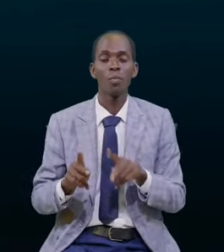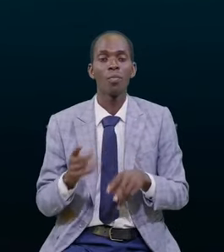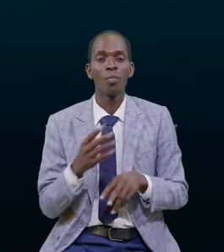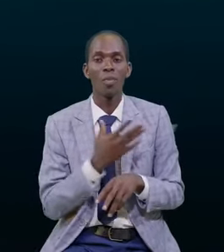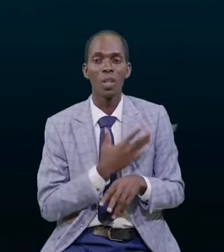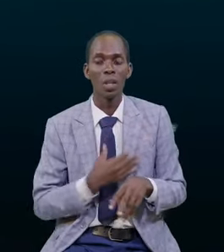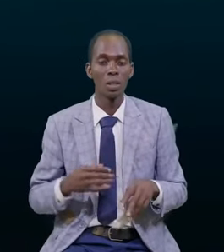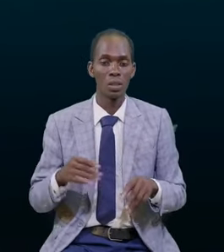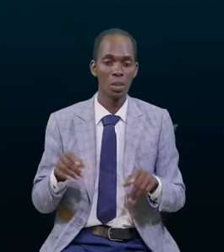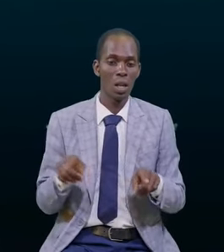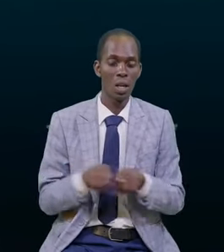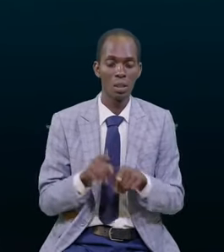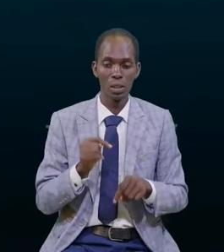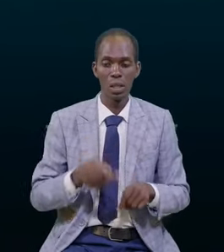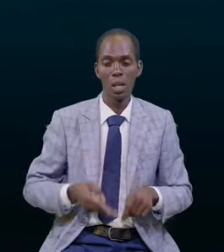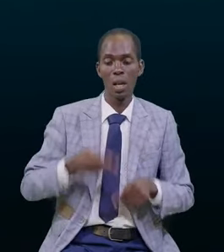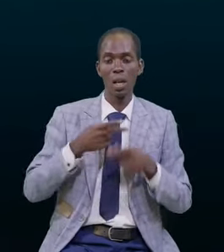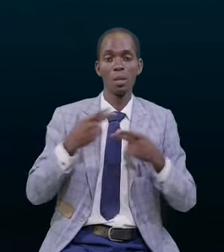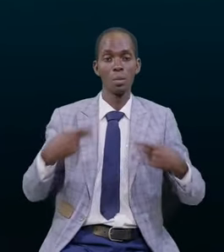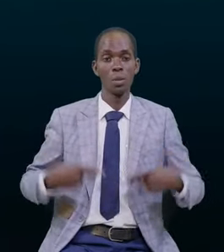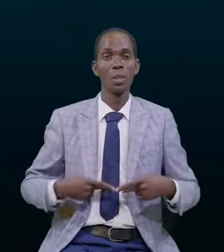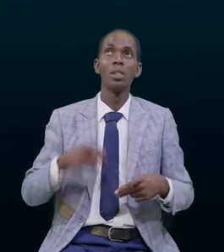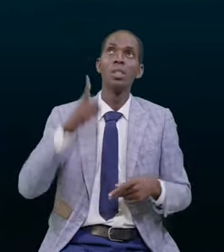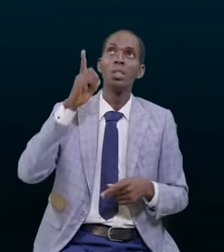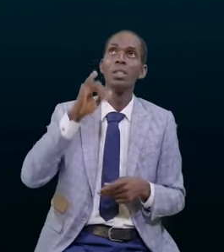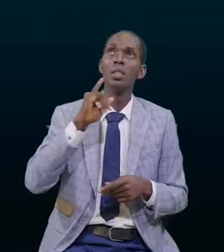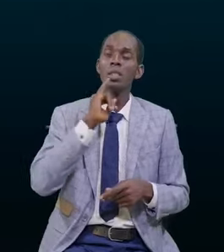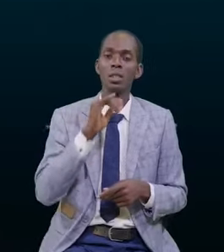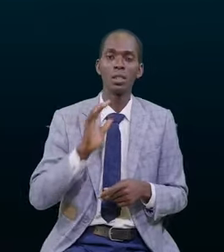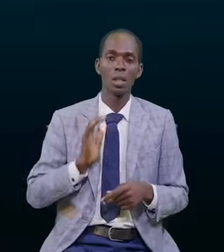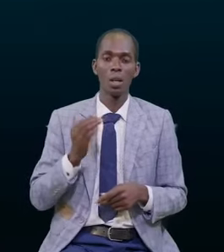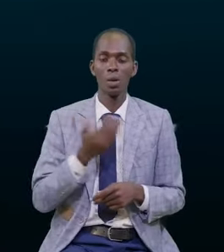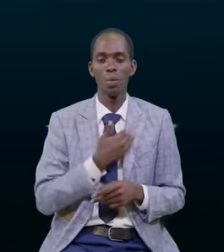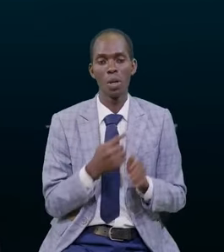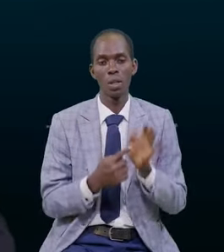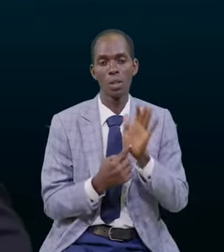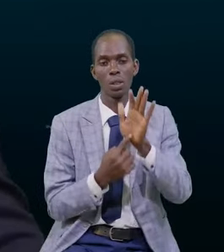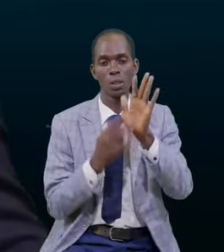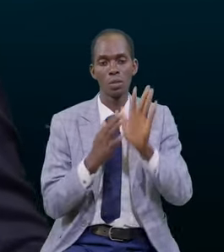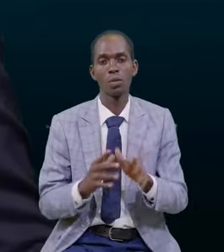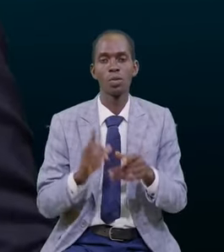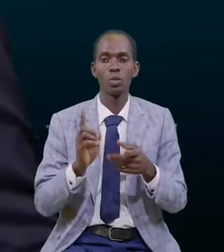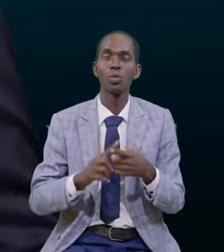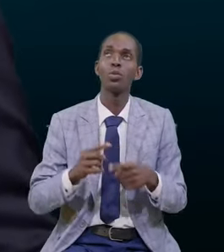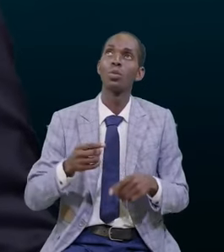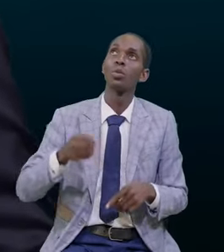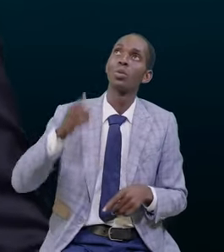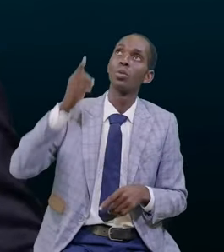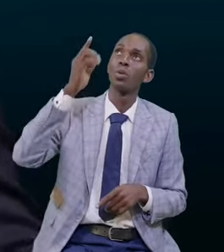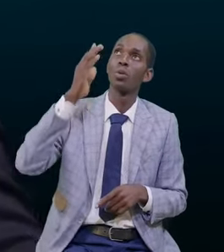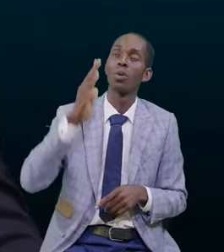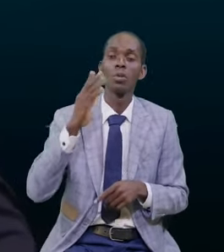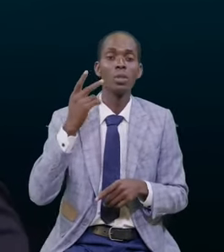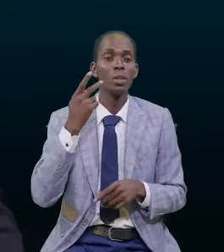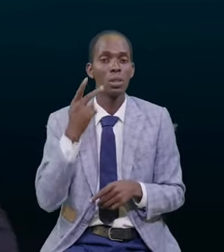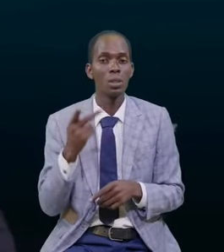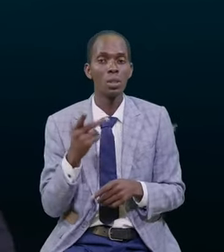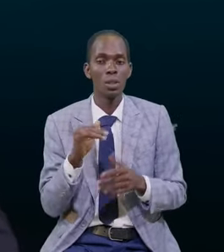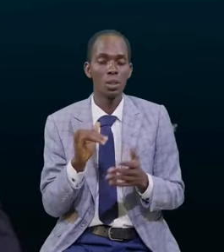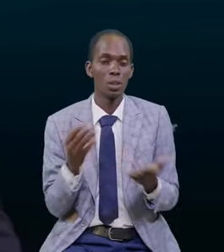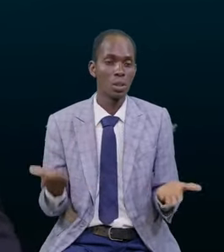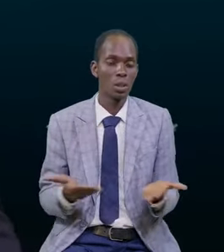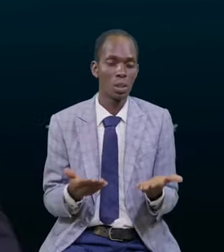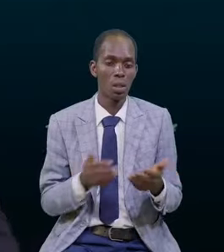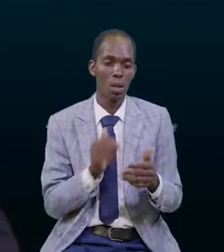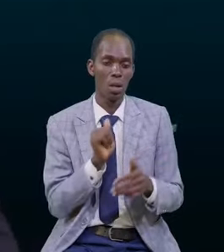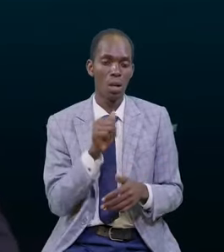God so this dual role this dual function is so important because they balance each other the Apostle he speaks